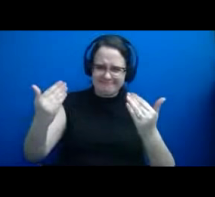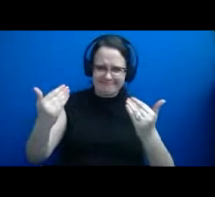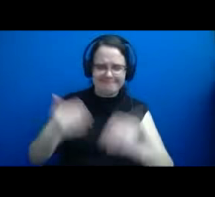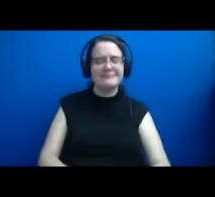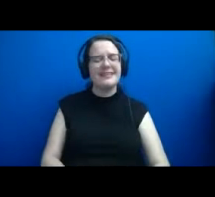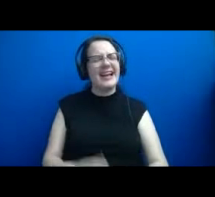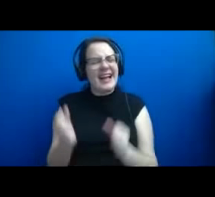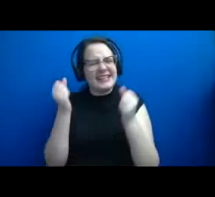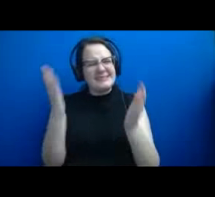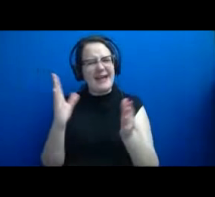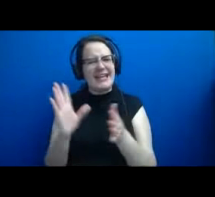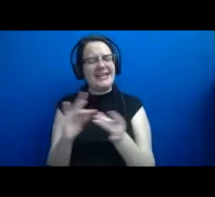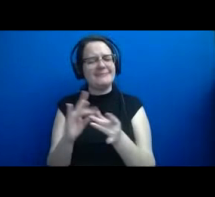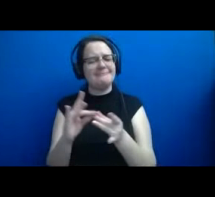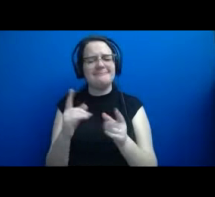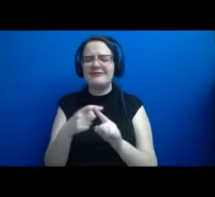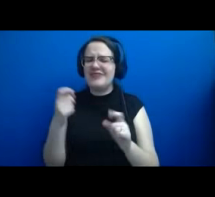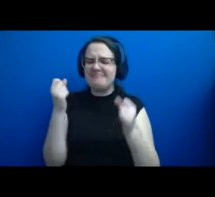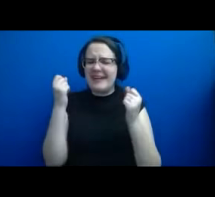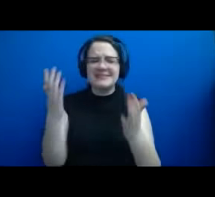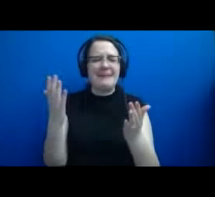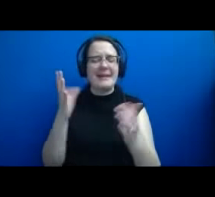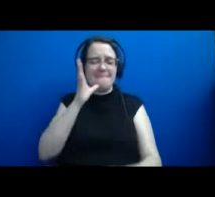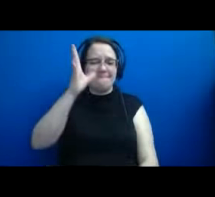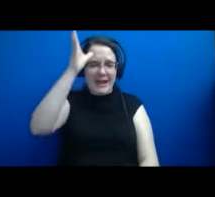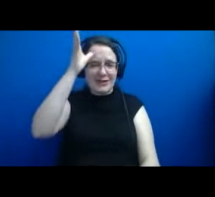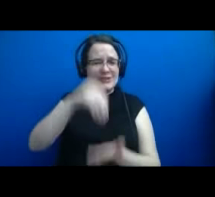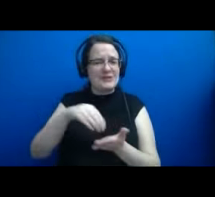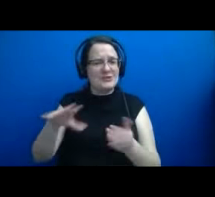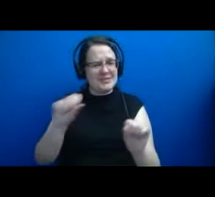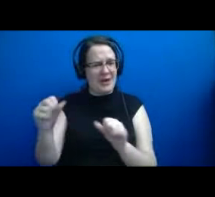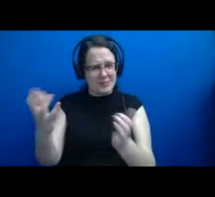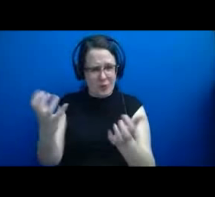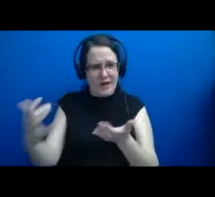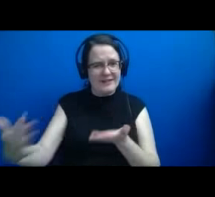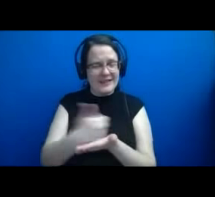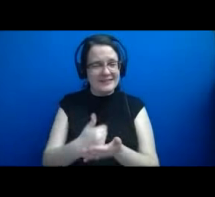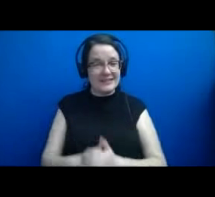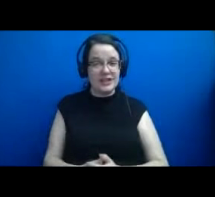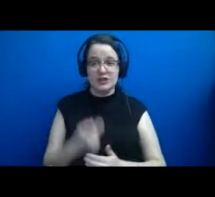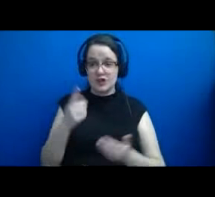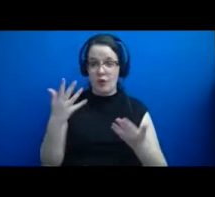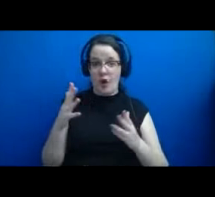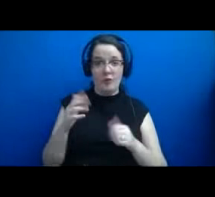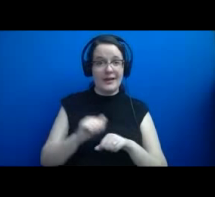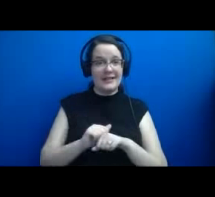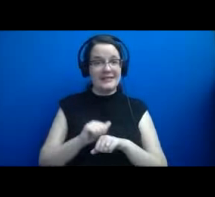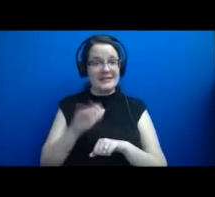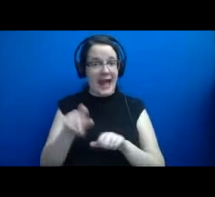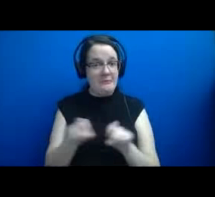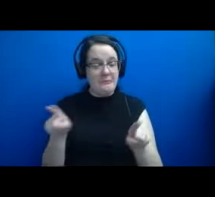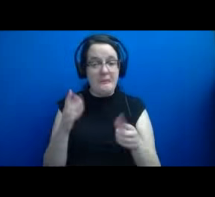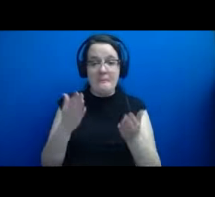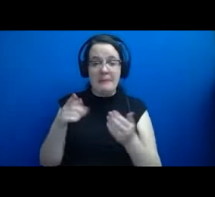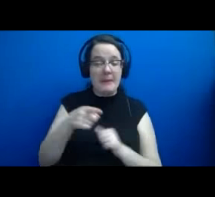many voices from as many parents and students as possible. So even if you've already sent it out, maybe they haven't